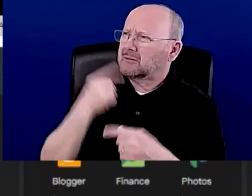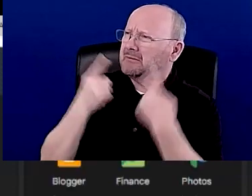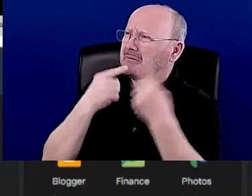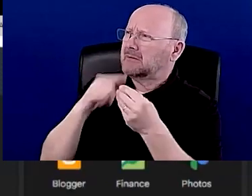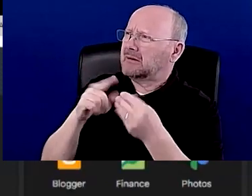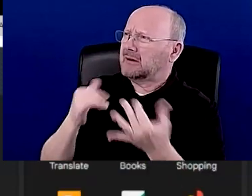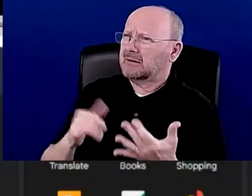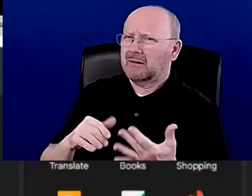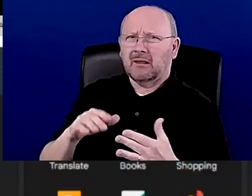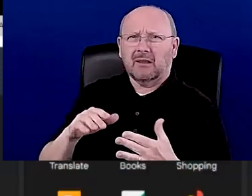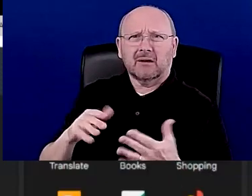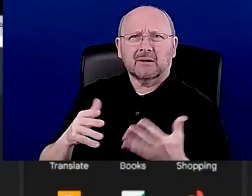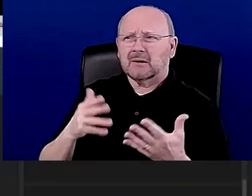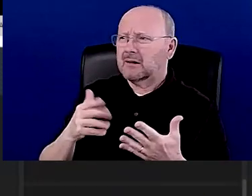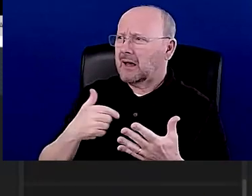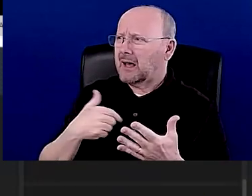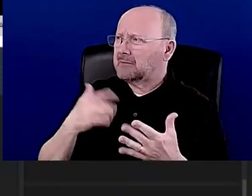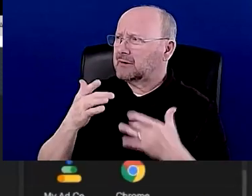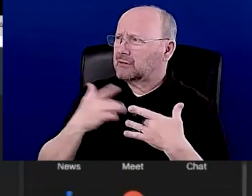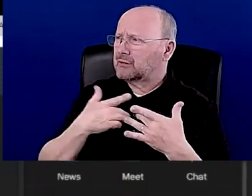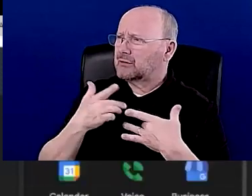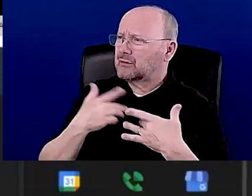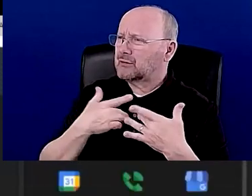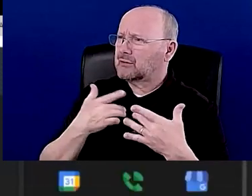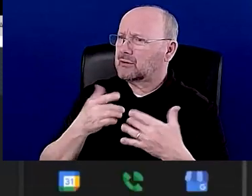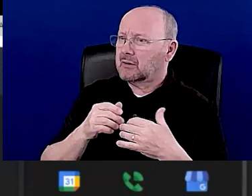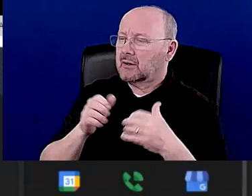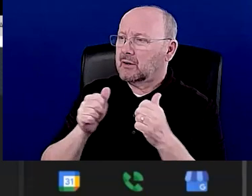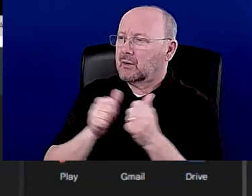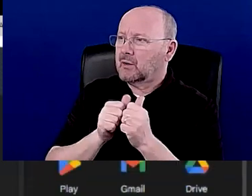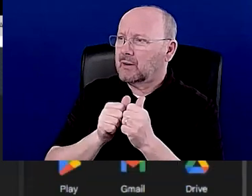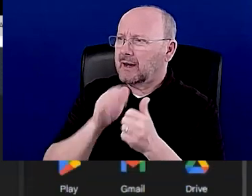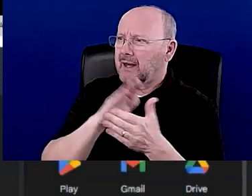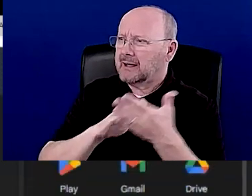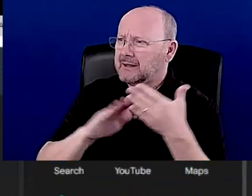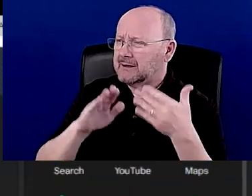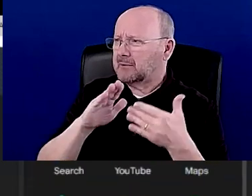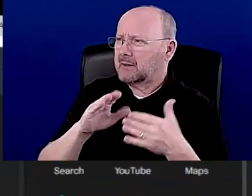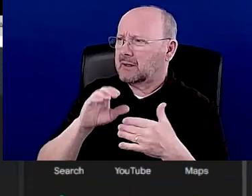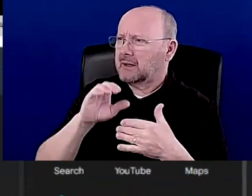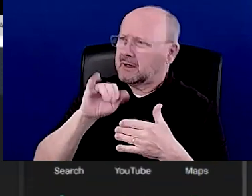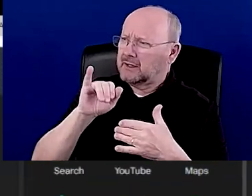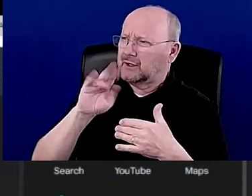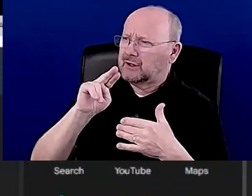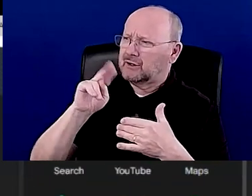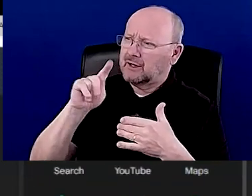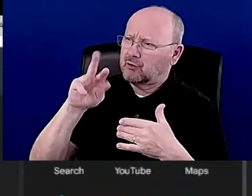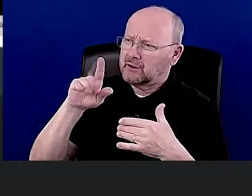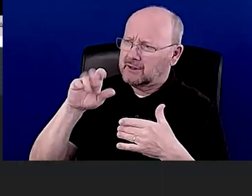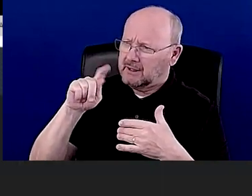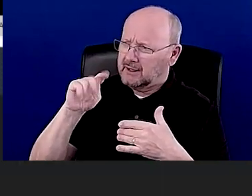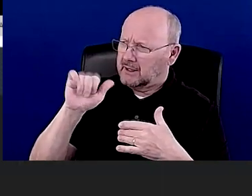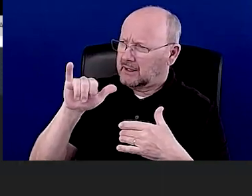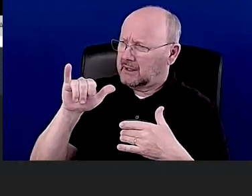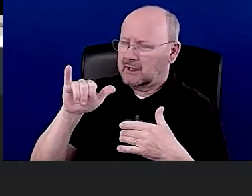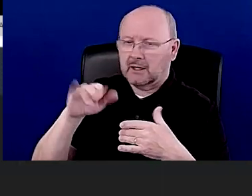I'm really concerned with academic integrity. Oh, yeah. I'm going to use AI in my class,